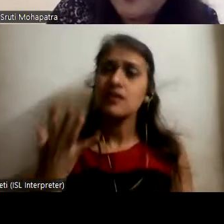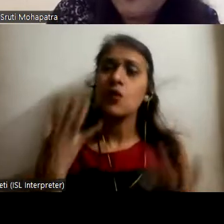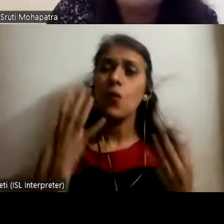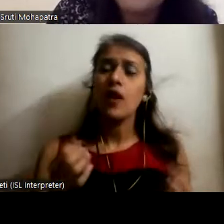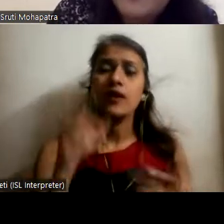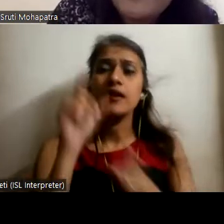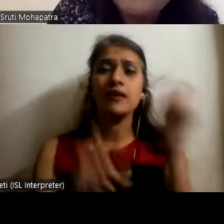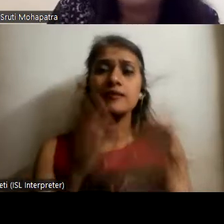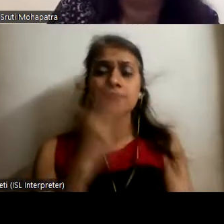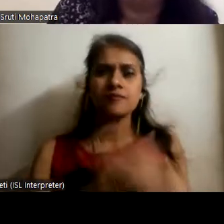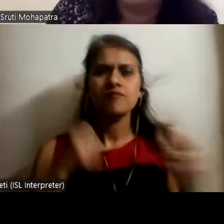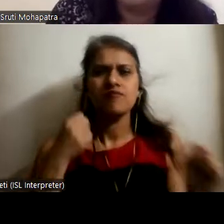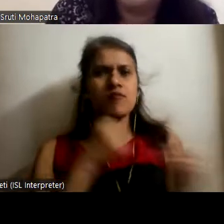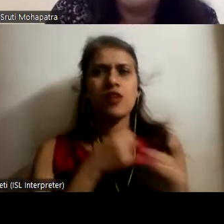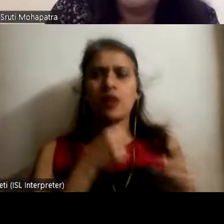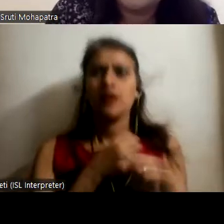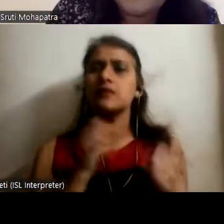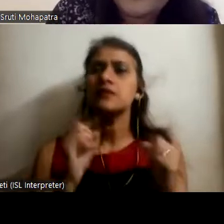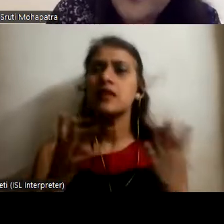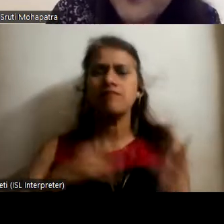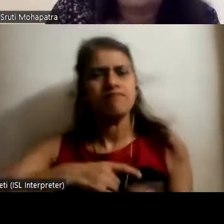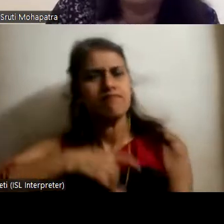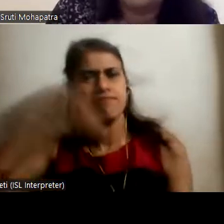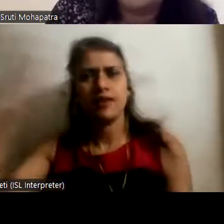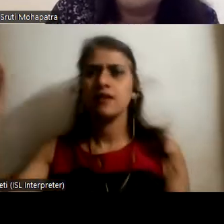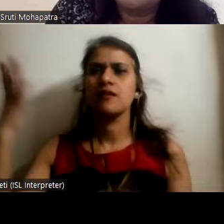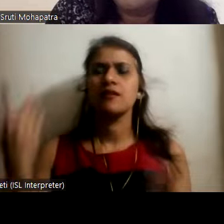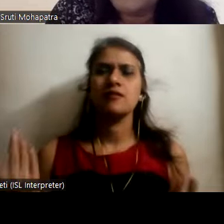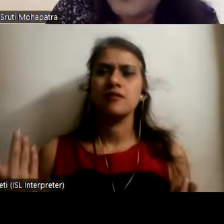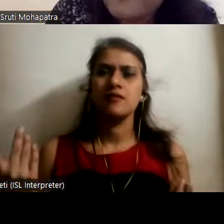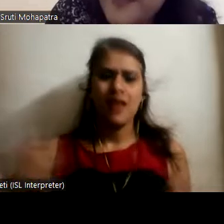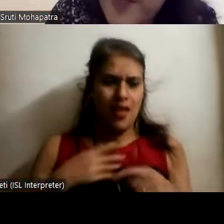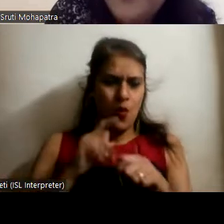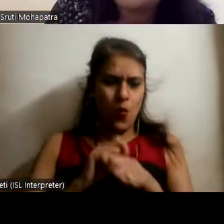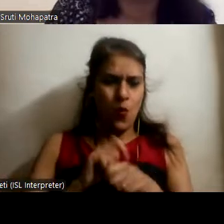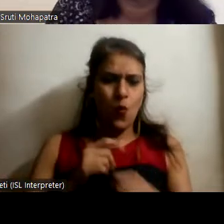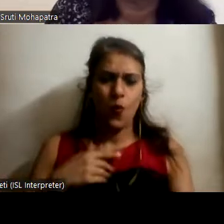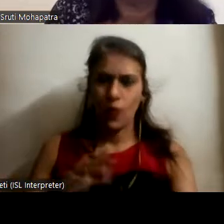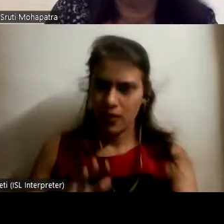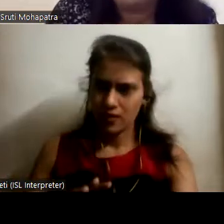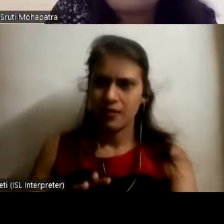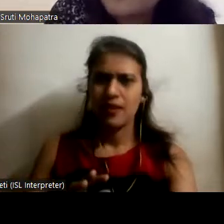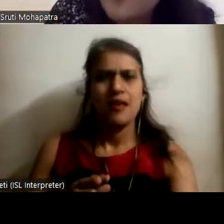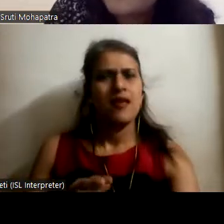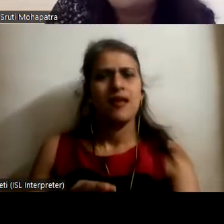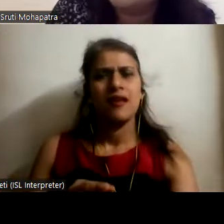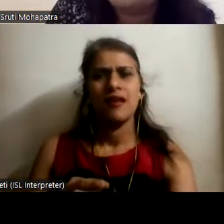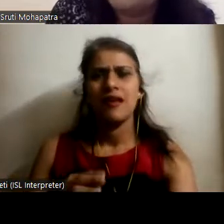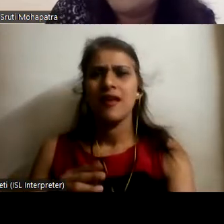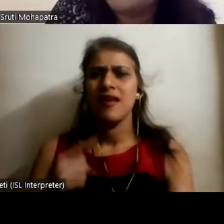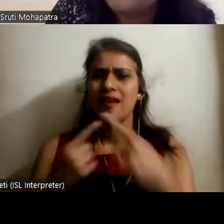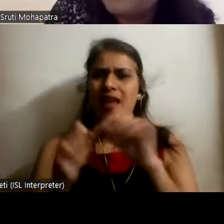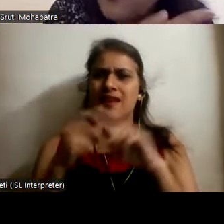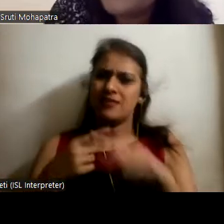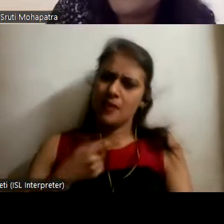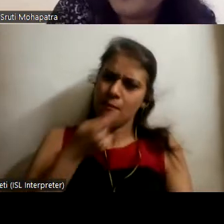because of the anger within me. I was working, I was paying taxes, but I was not getting equal